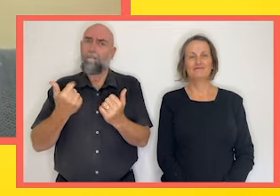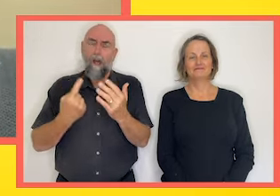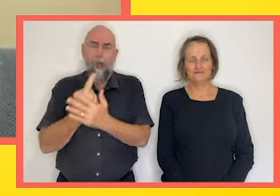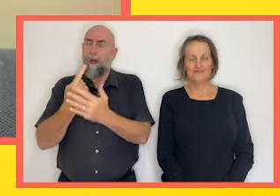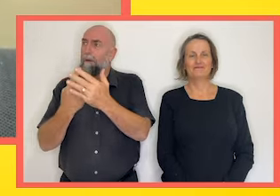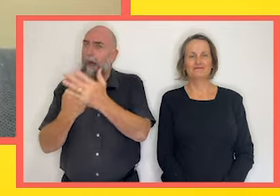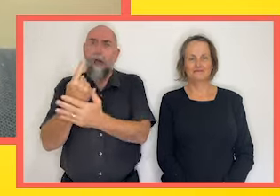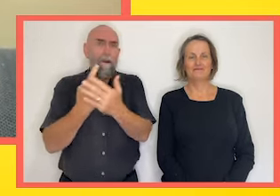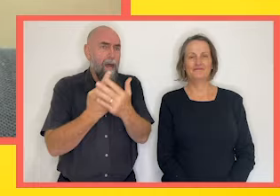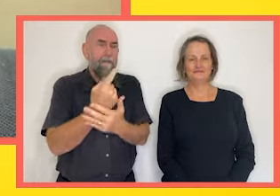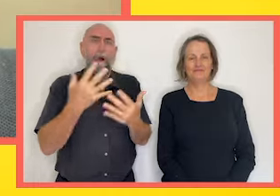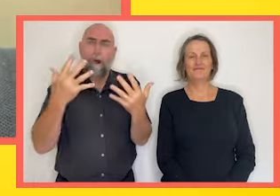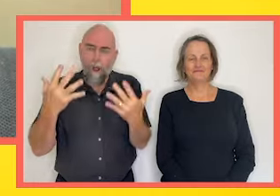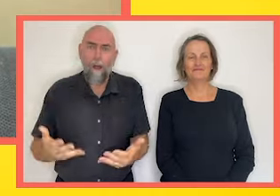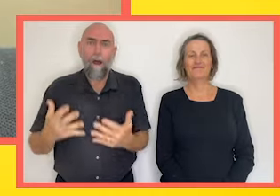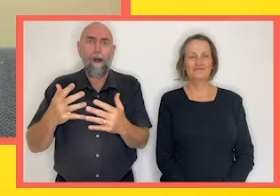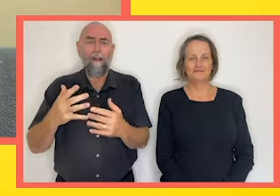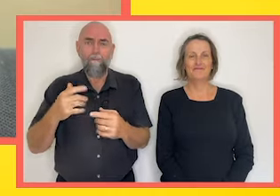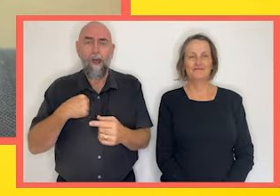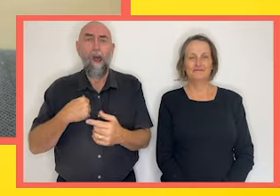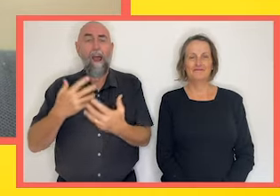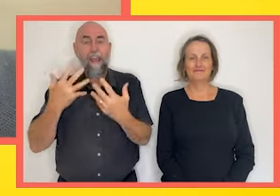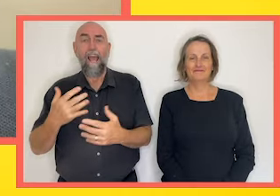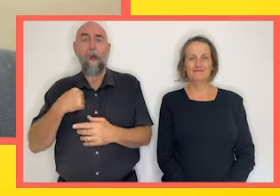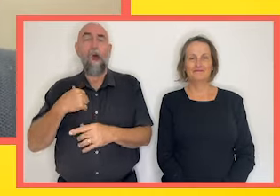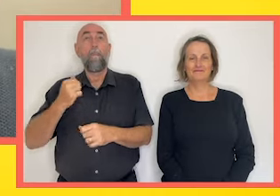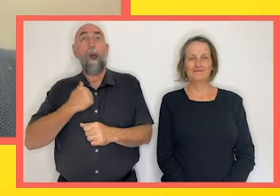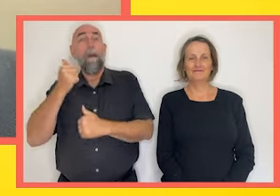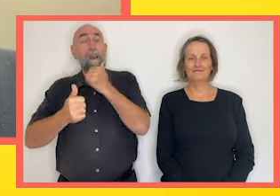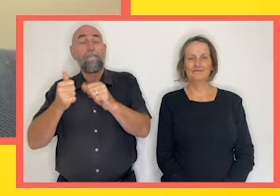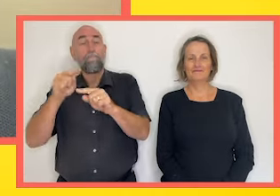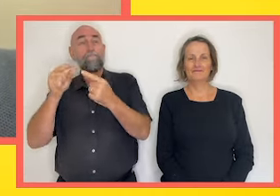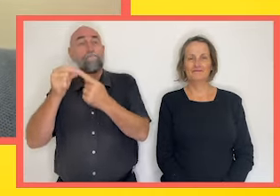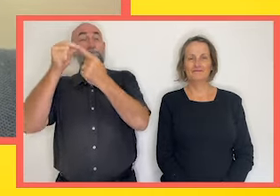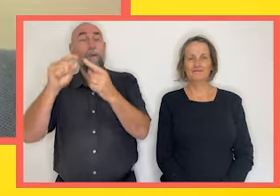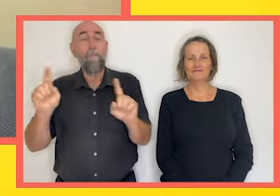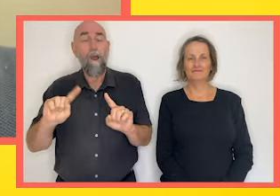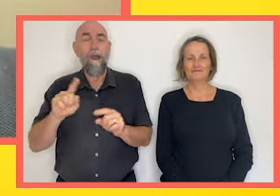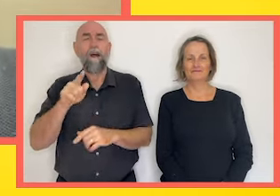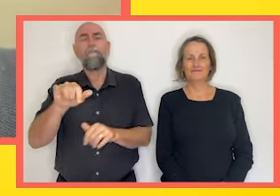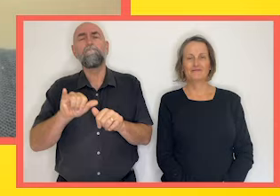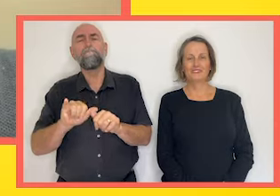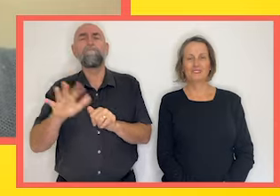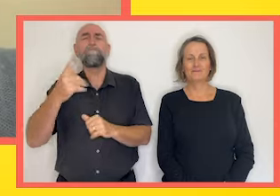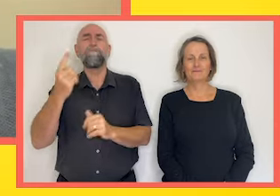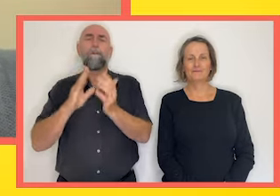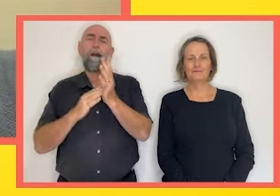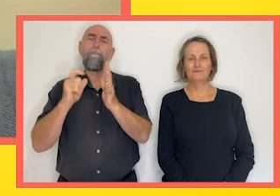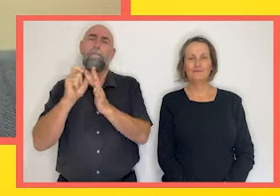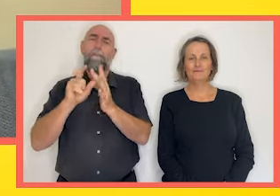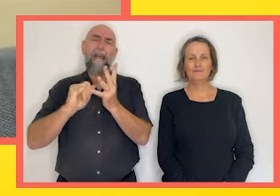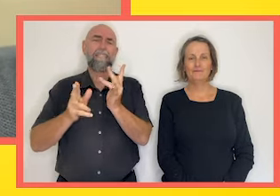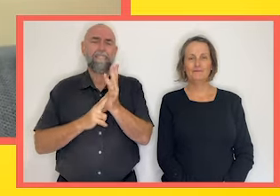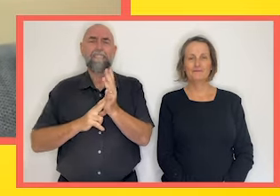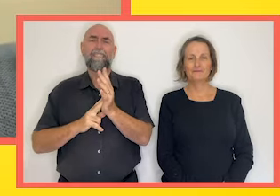happening in the world of parasport. I'm going to jump out with my little ripper moment because it is the great and powerful Madison De